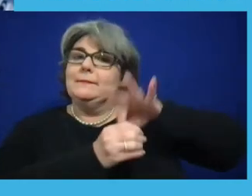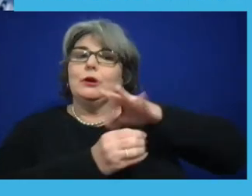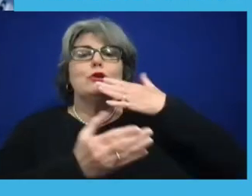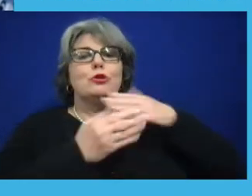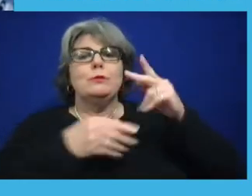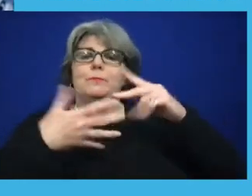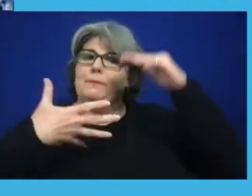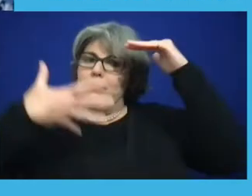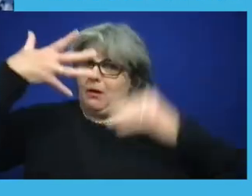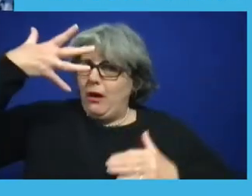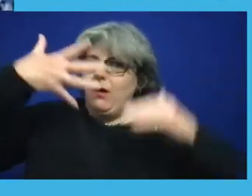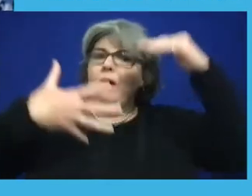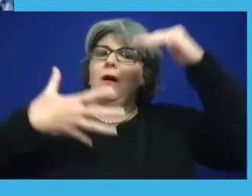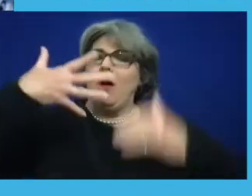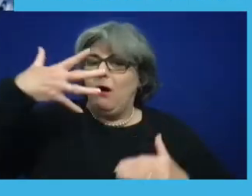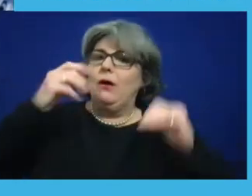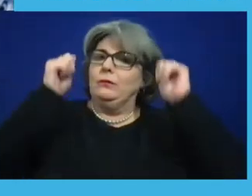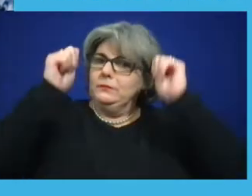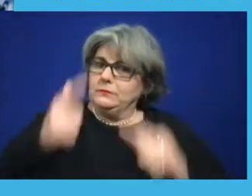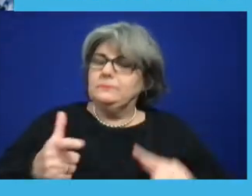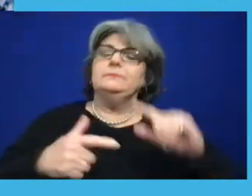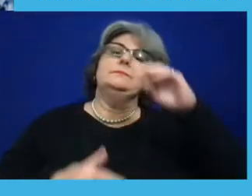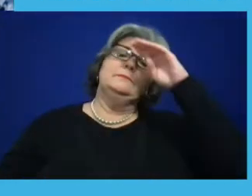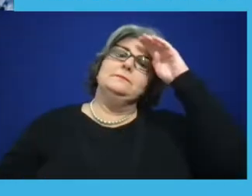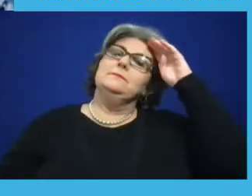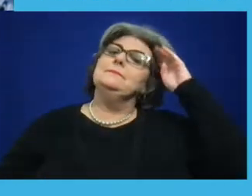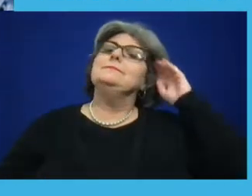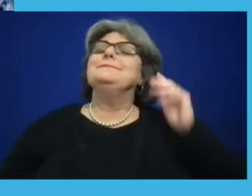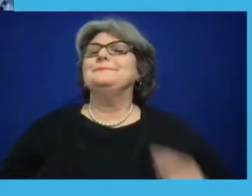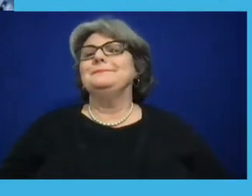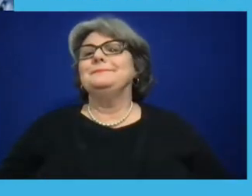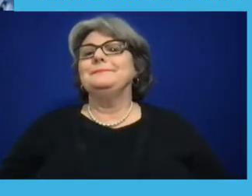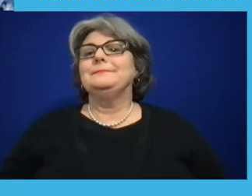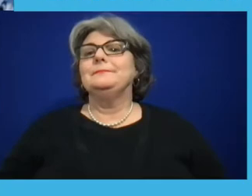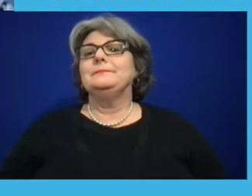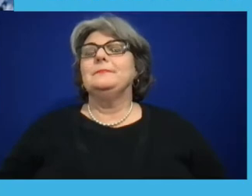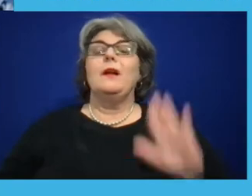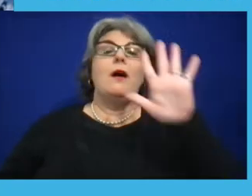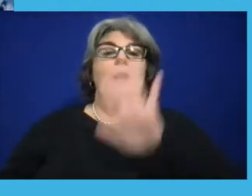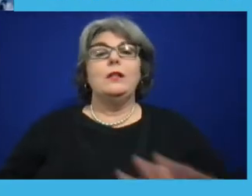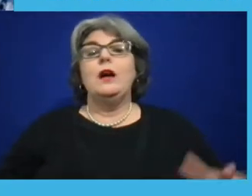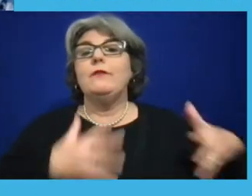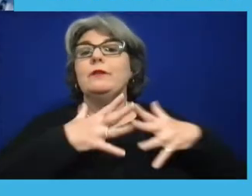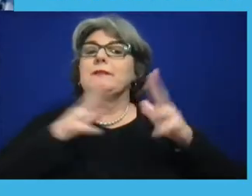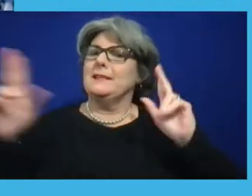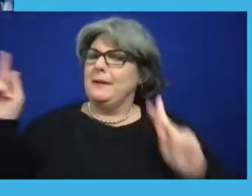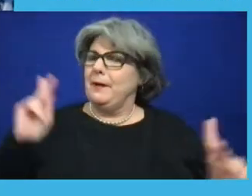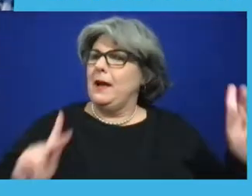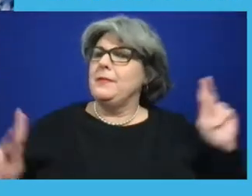elect Democrats at the top of the ticket. We need to elect good people up and down the ballot.